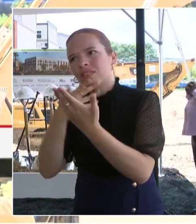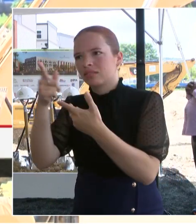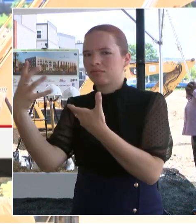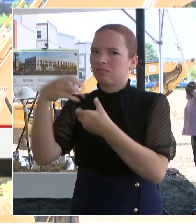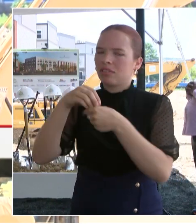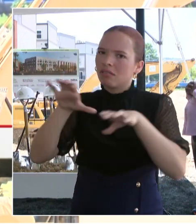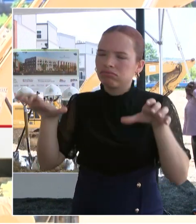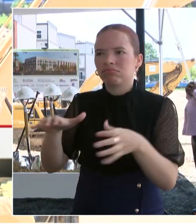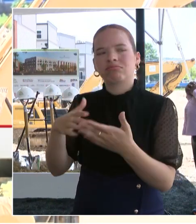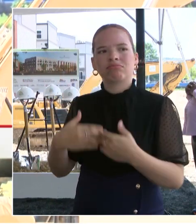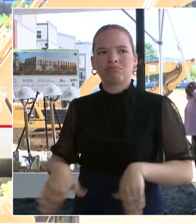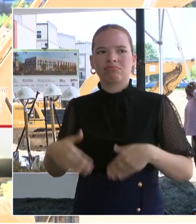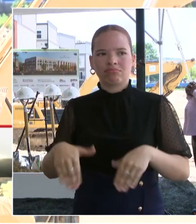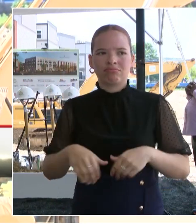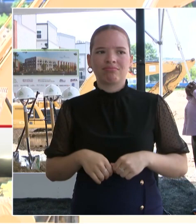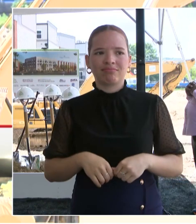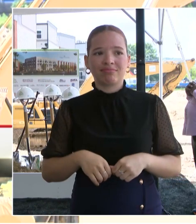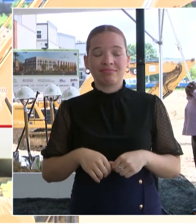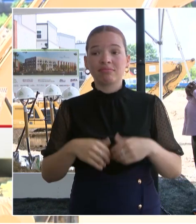Any questions?